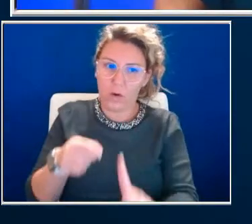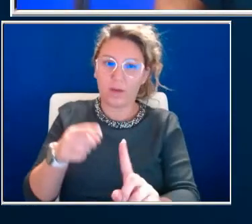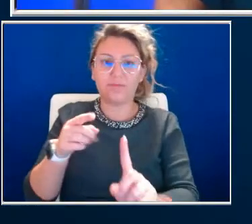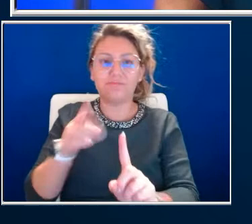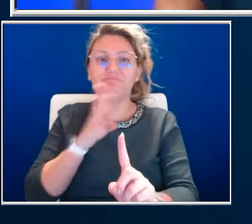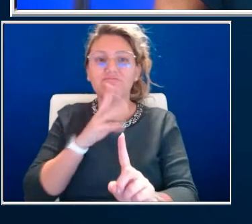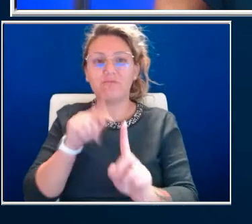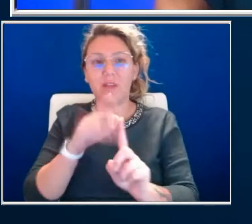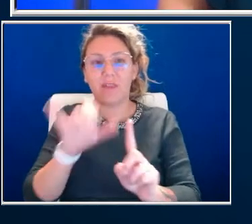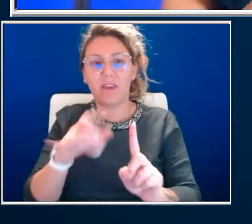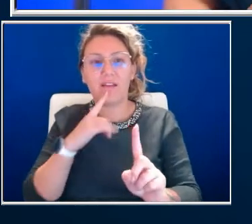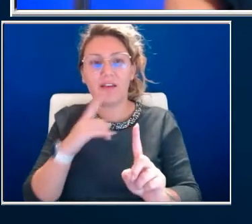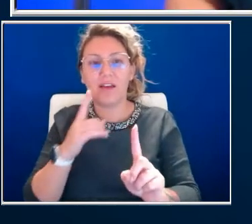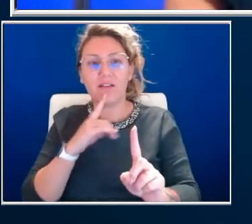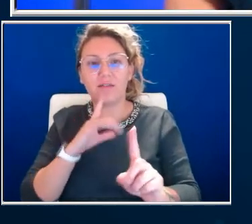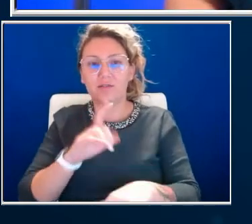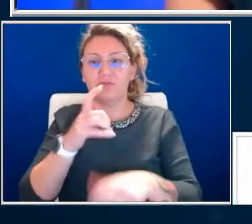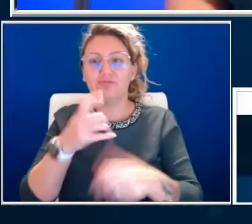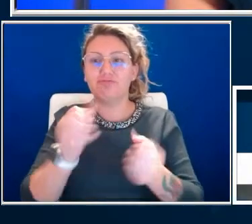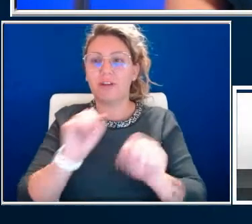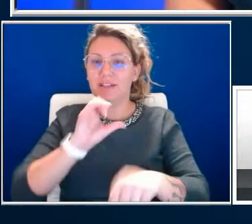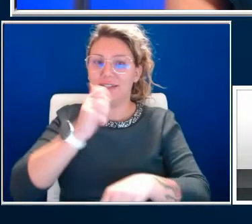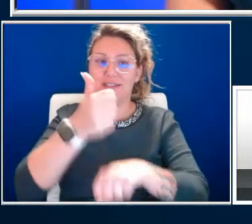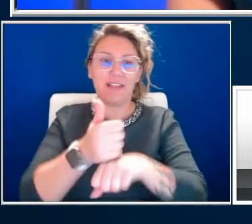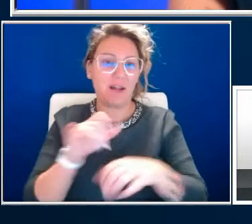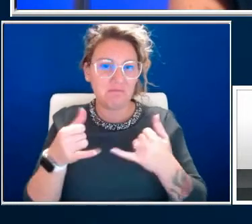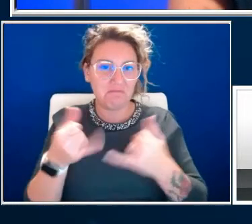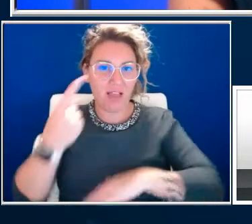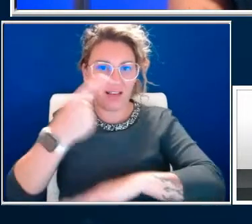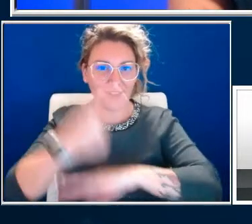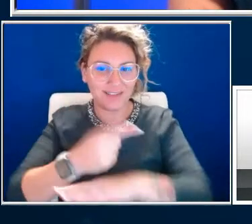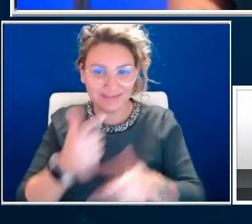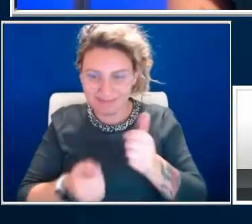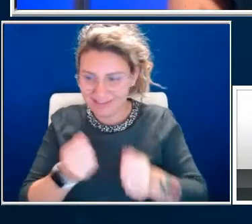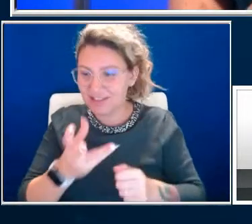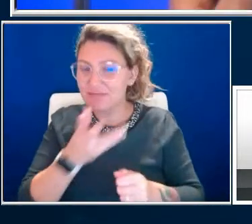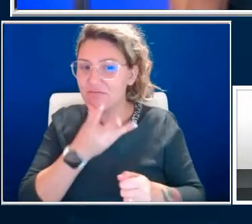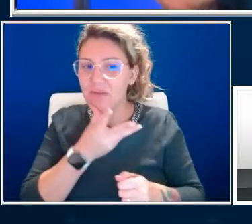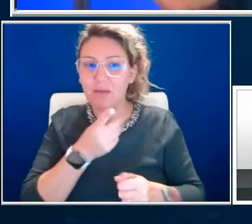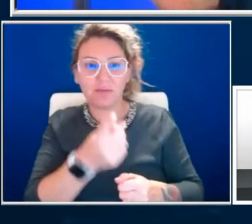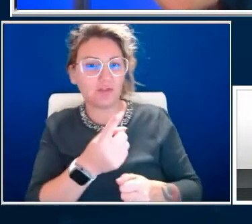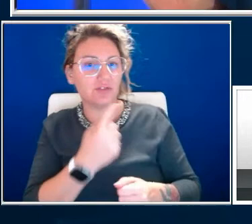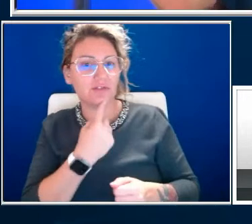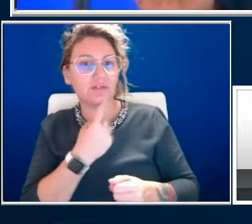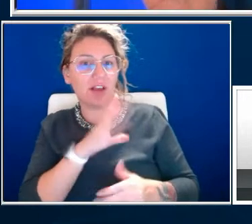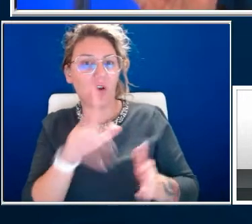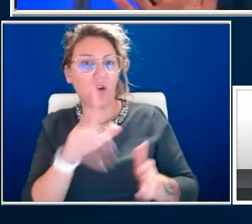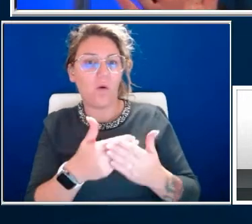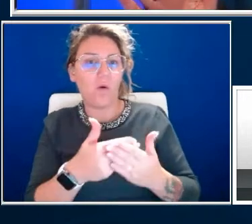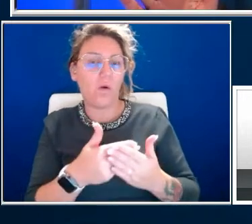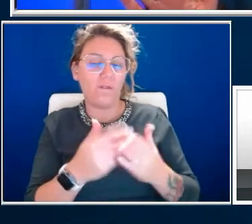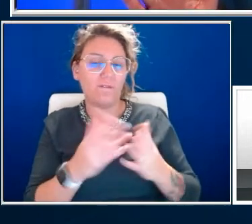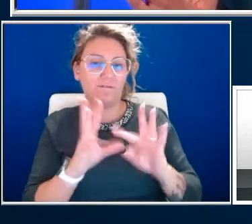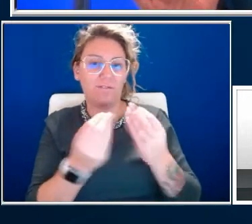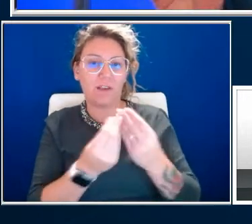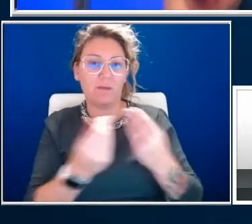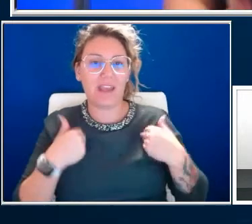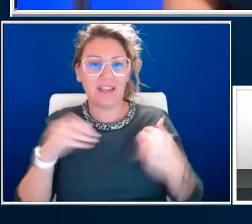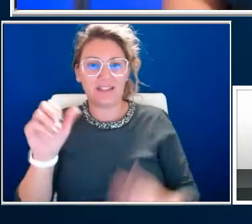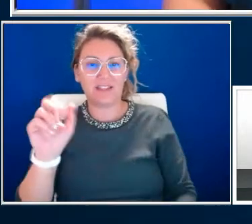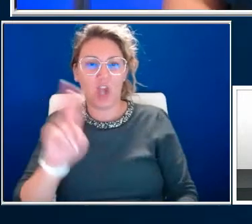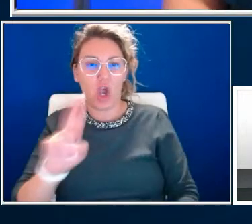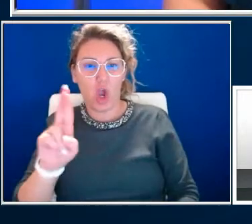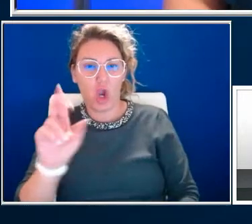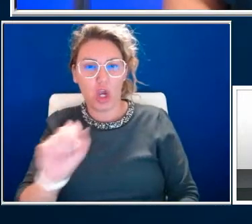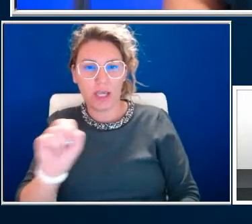set up a play date yesterday for my 6-year-old son, texting a mother, and I said, do you want to get the kids together? She goes, our entire house has been hit with RSV. Yeah. So